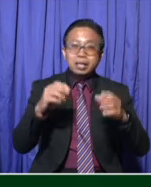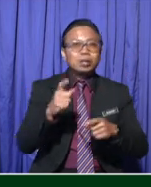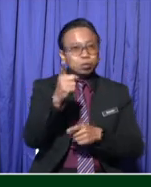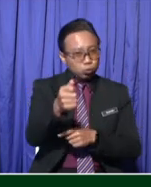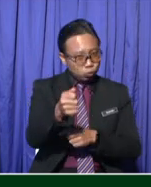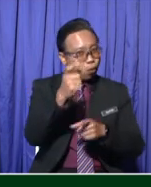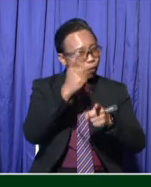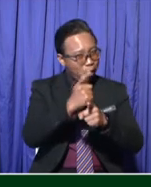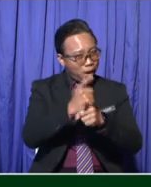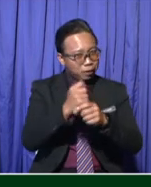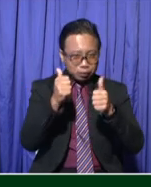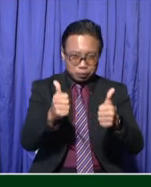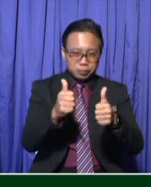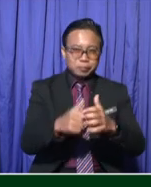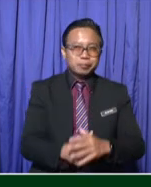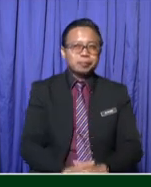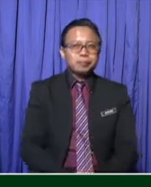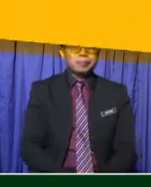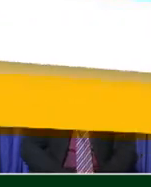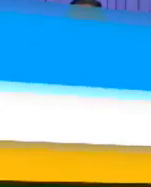right. Well done.